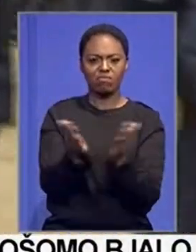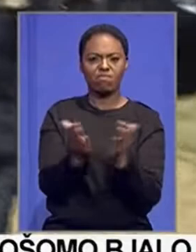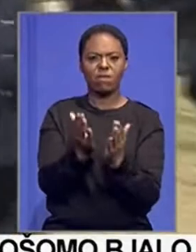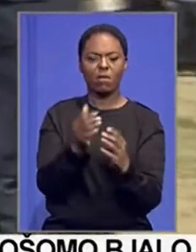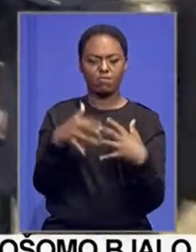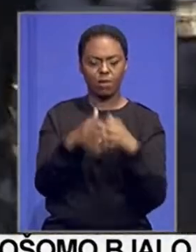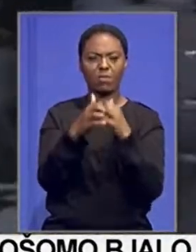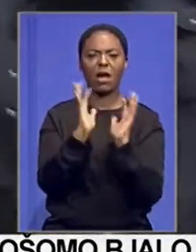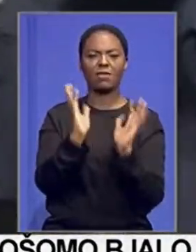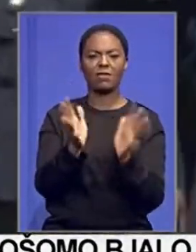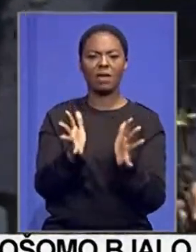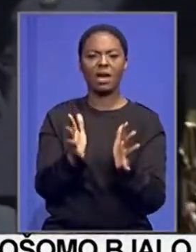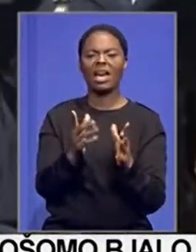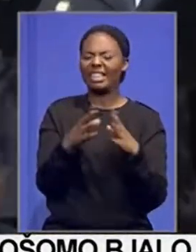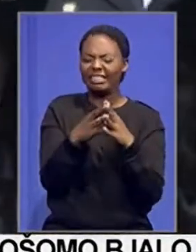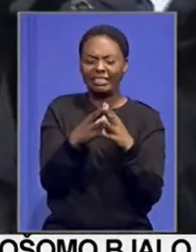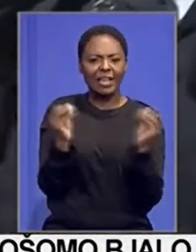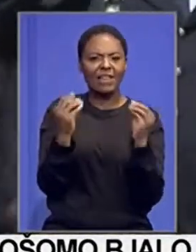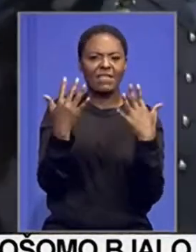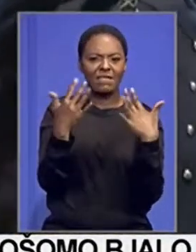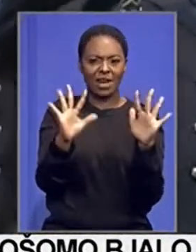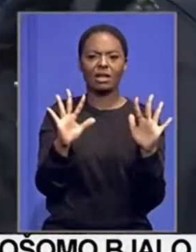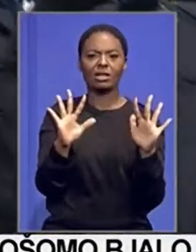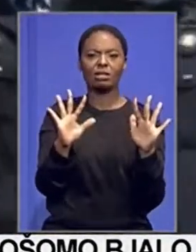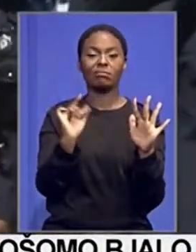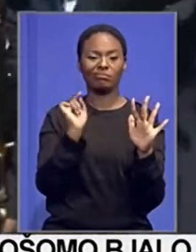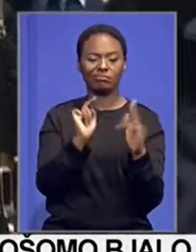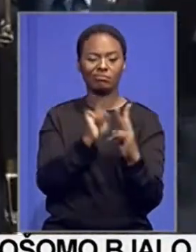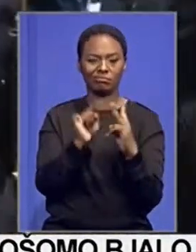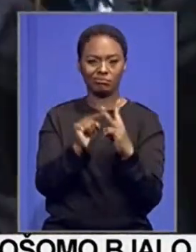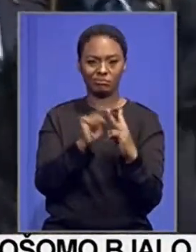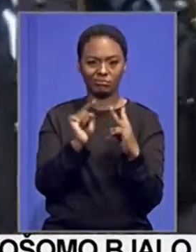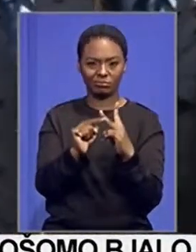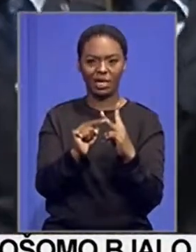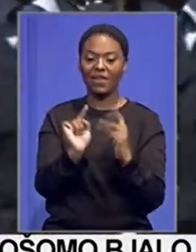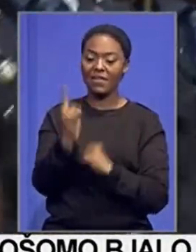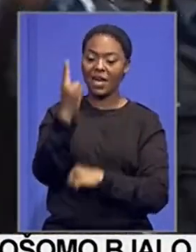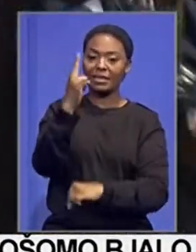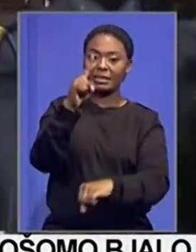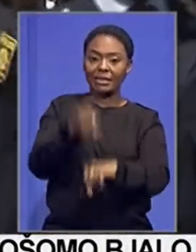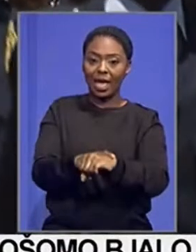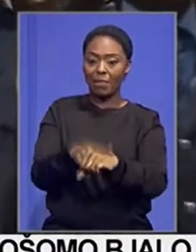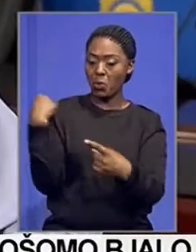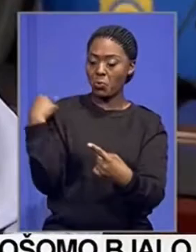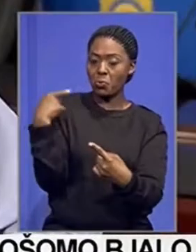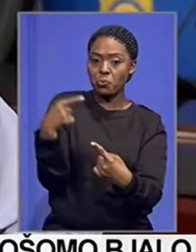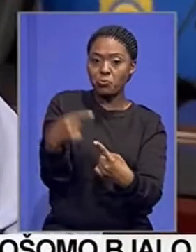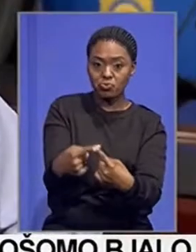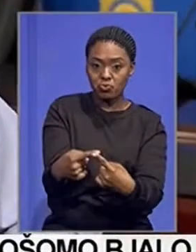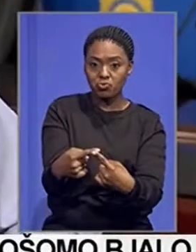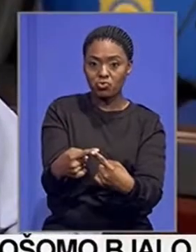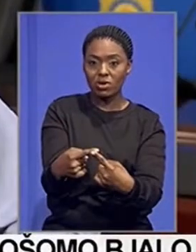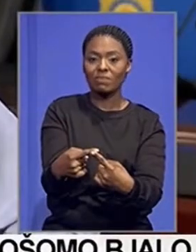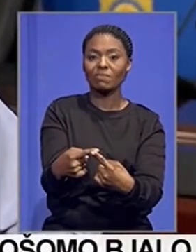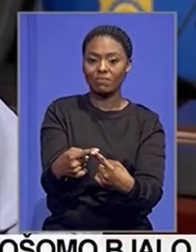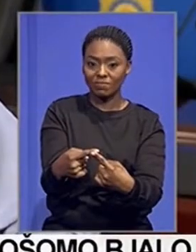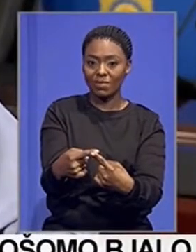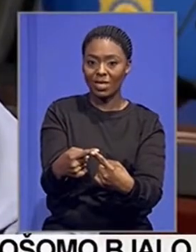that has been done. And for the first time in history,